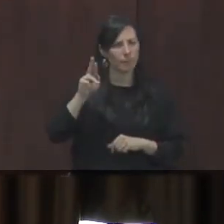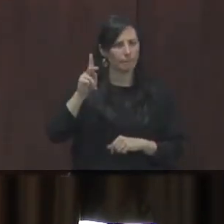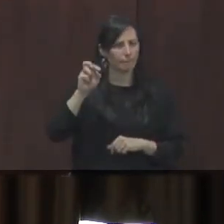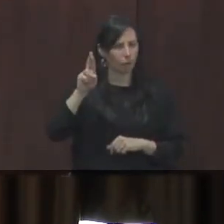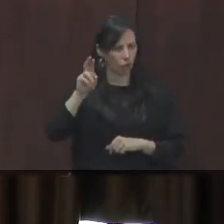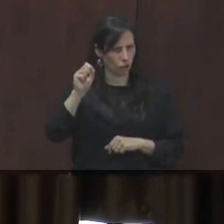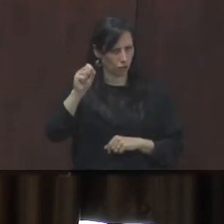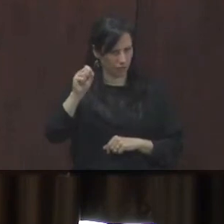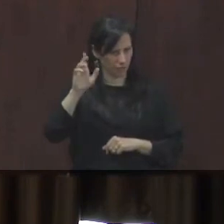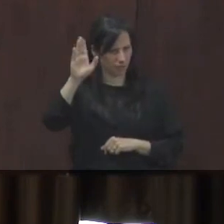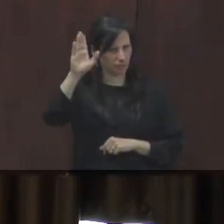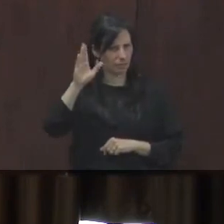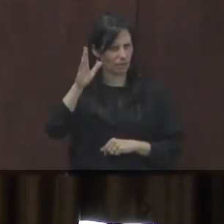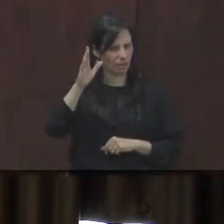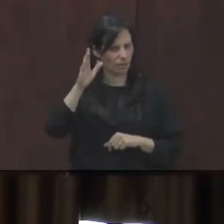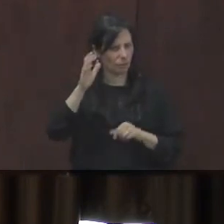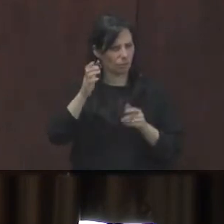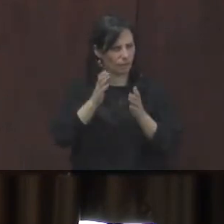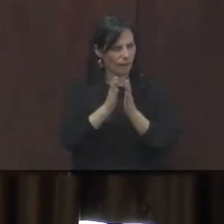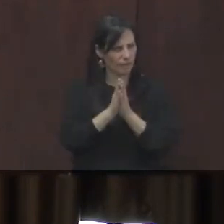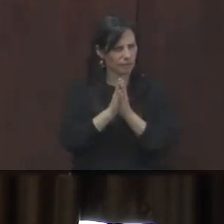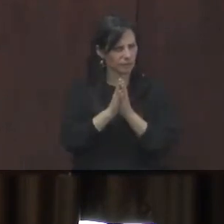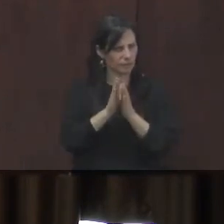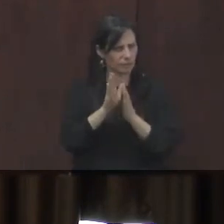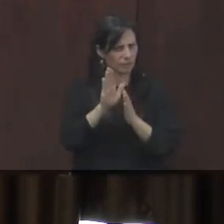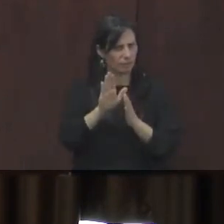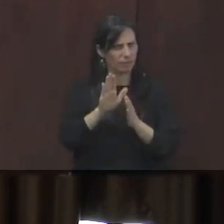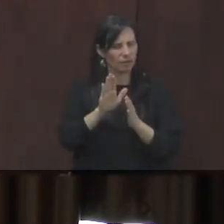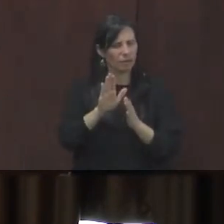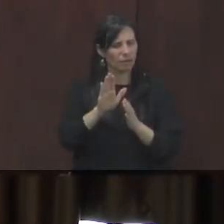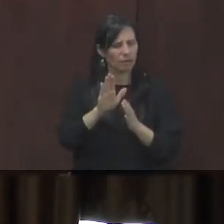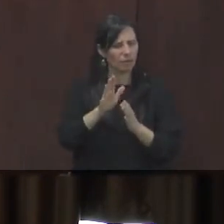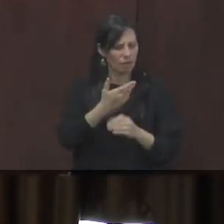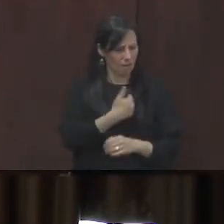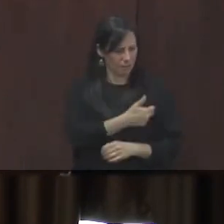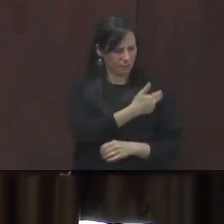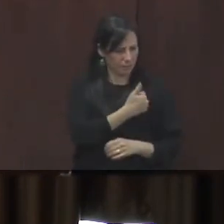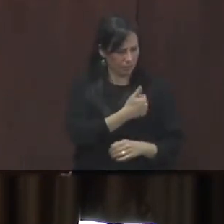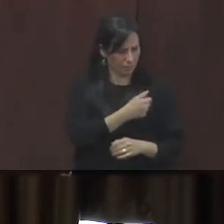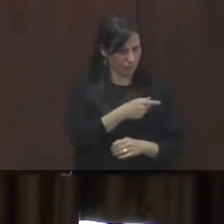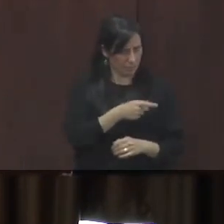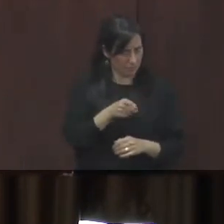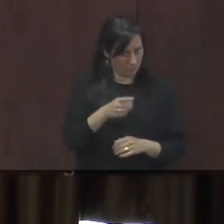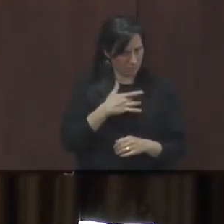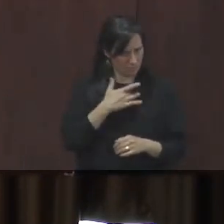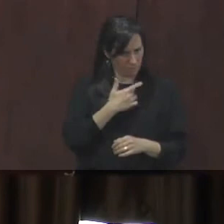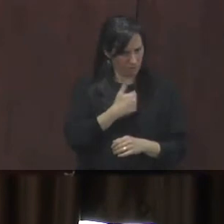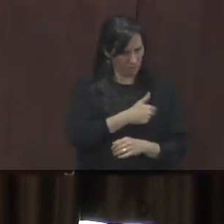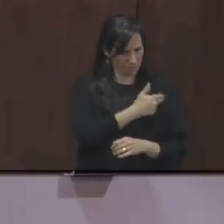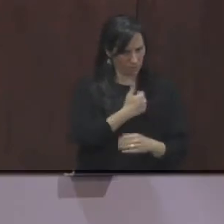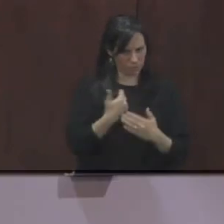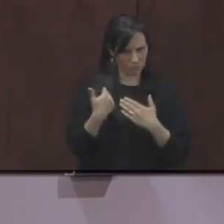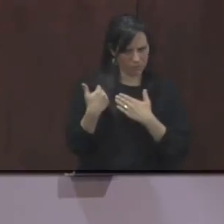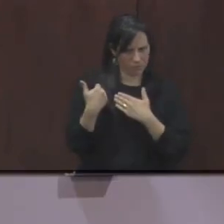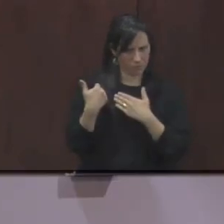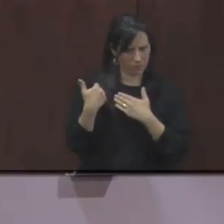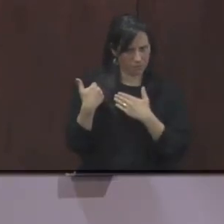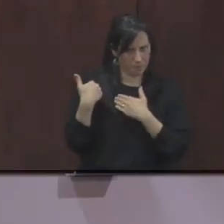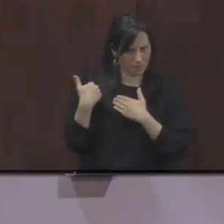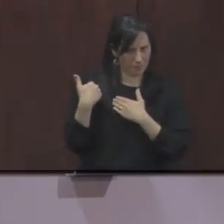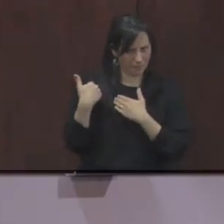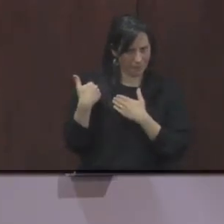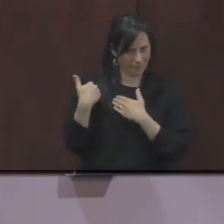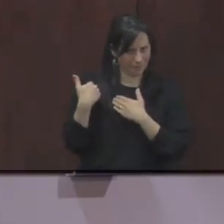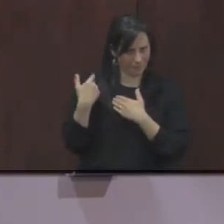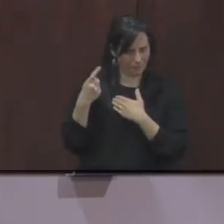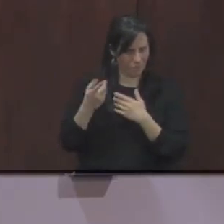what do you view the hospital's responsibility in vaccinating folks through these future phases beyond phase